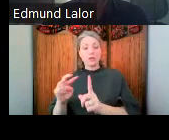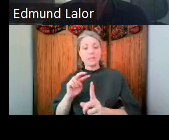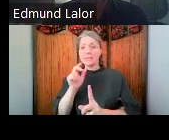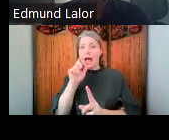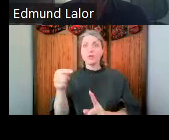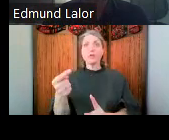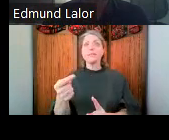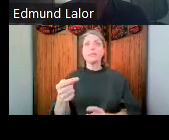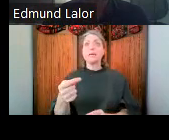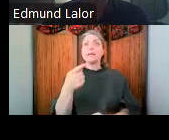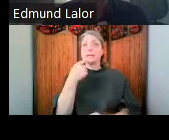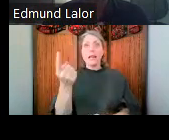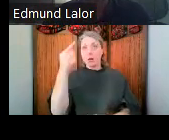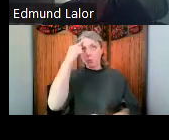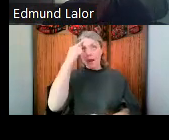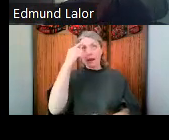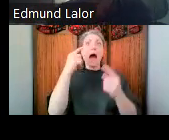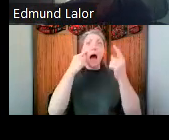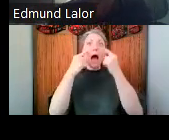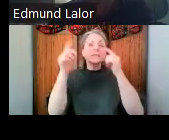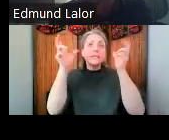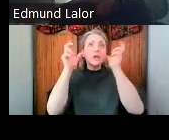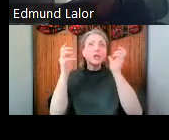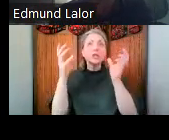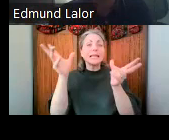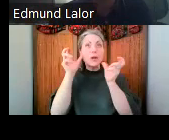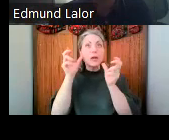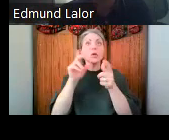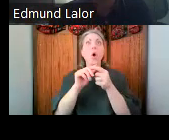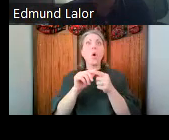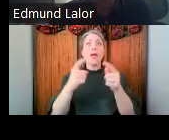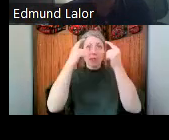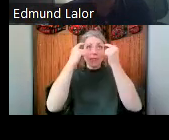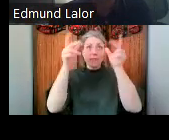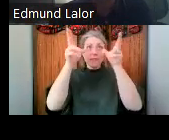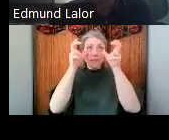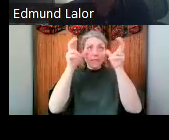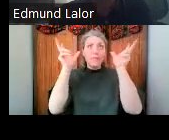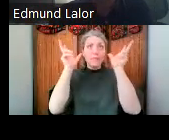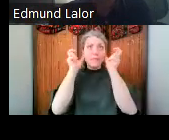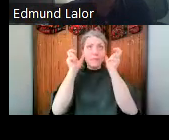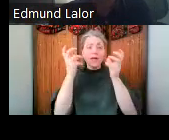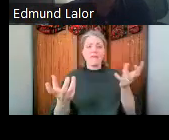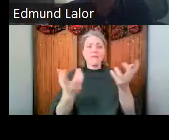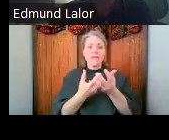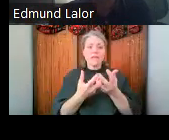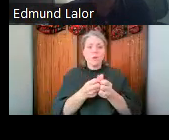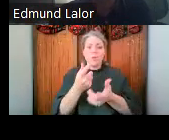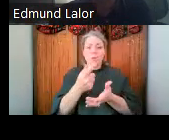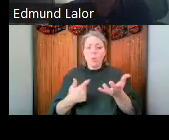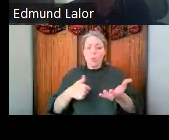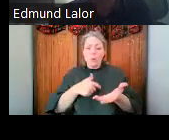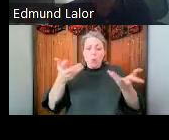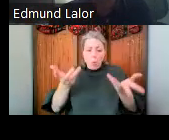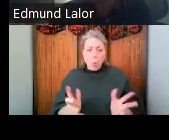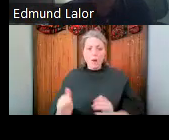and ears are hearing, but rather involves merging that sensory information with what we already know about the world that's kind of baked into our hardwired